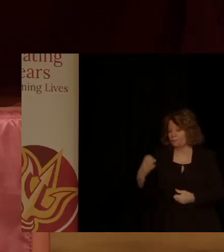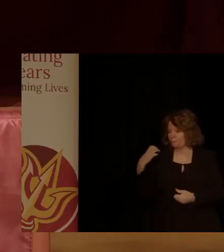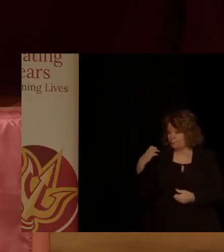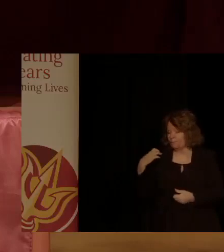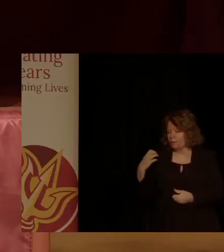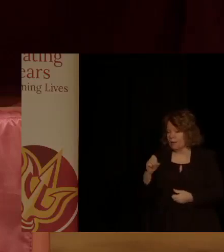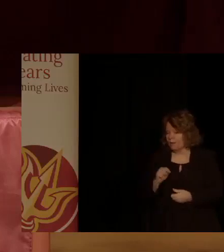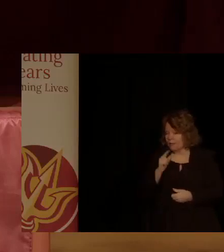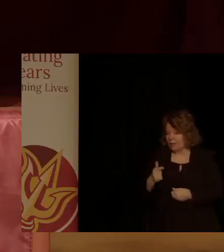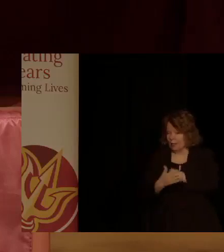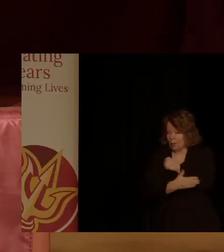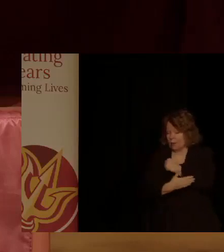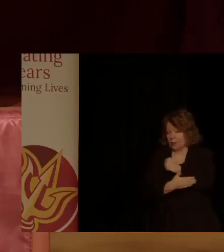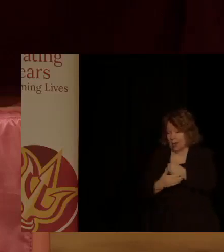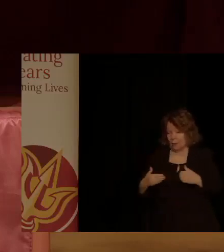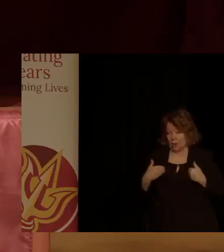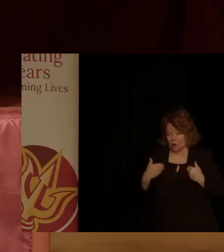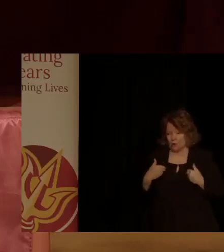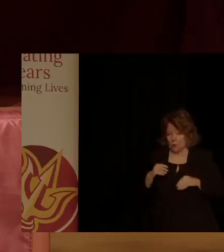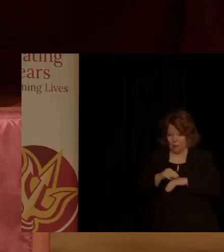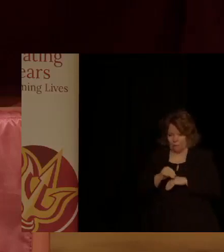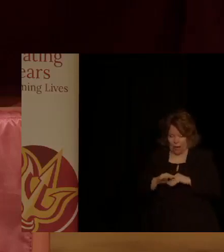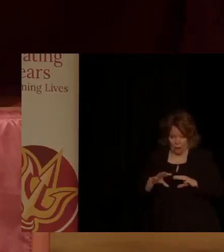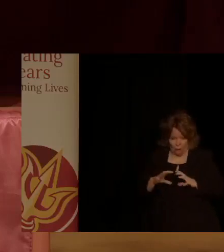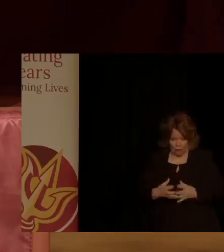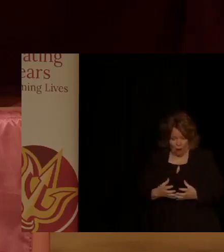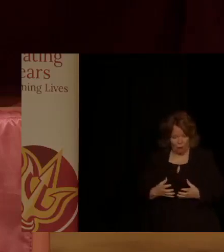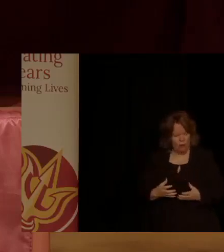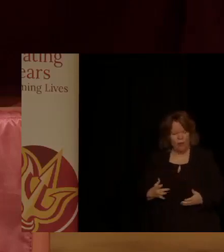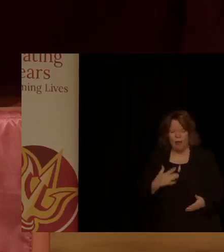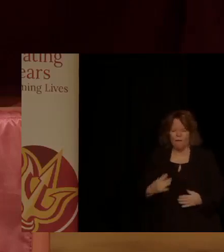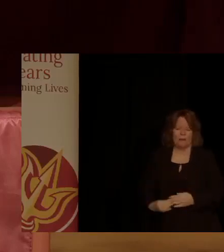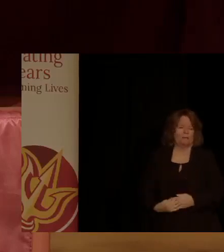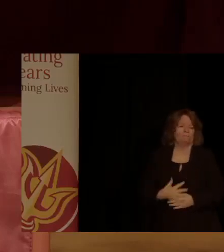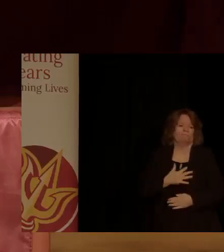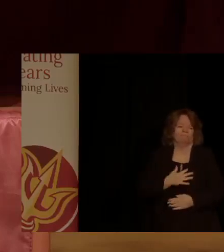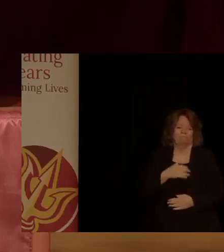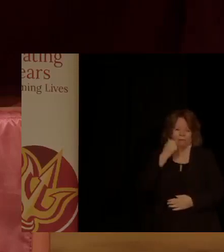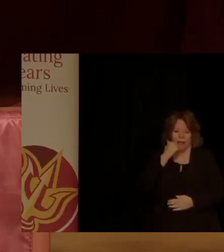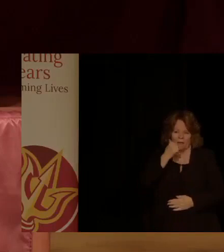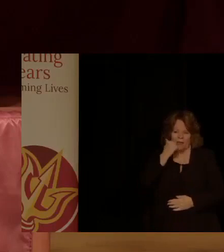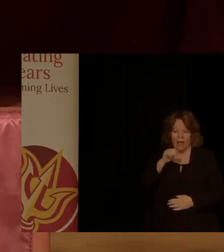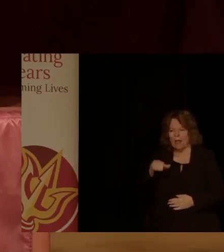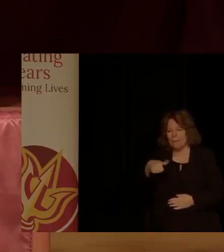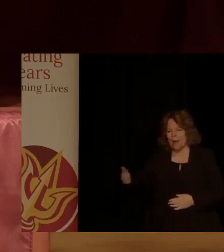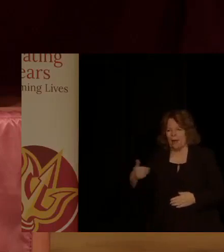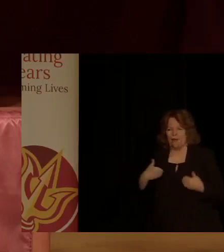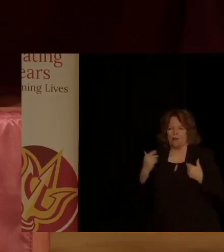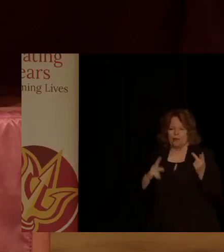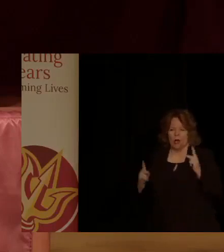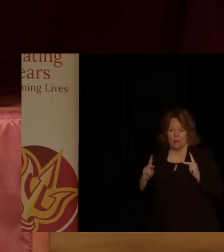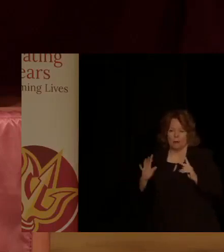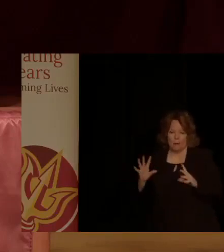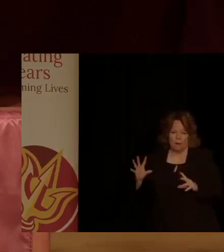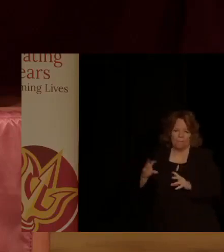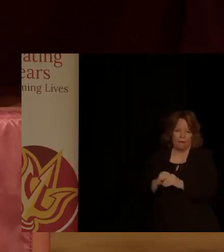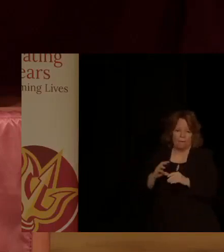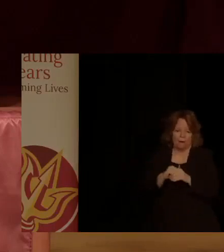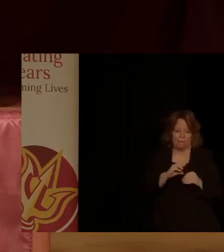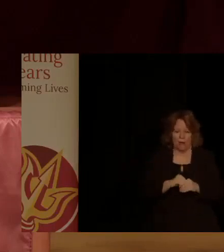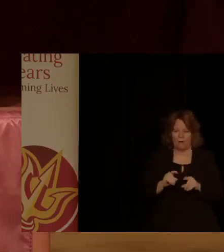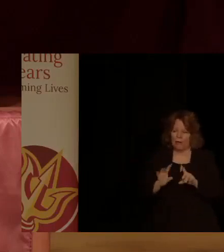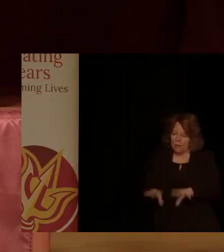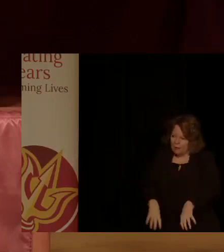Advisory Council, I am inspired every day by the dedication of other young people who are actively taking on